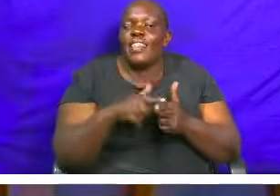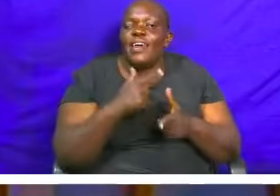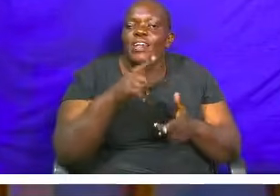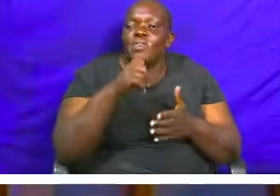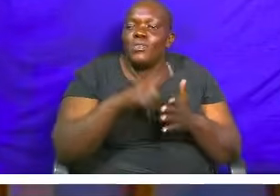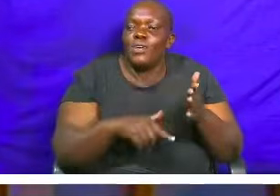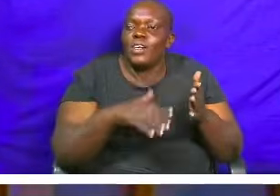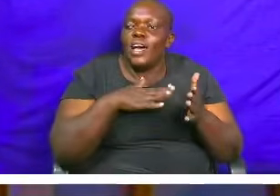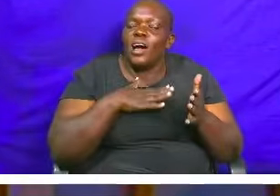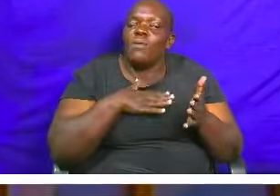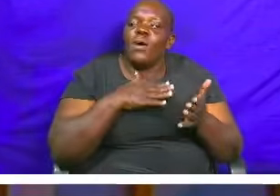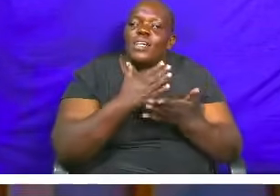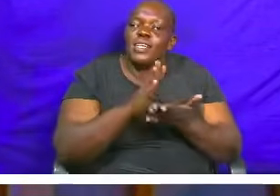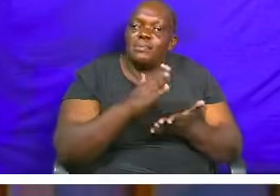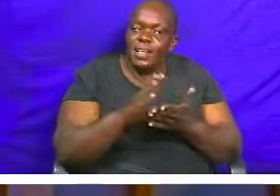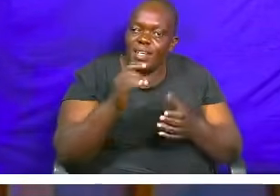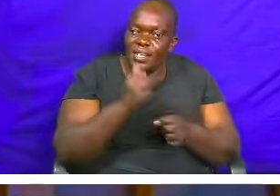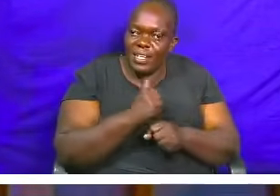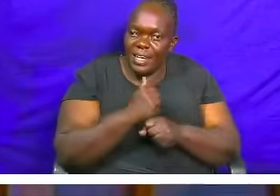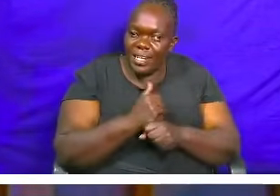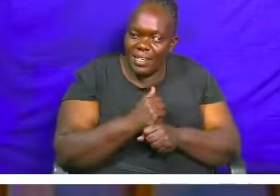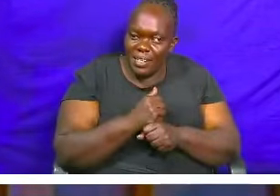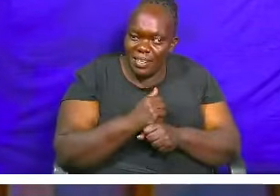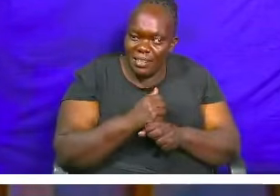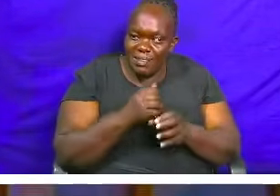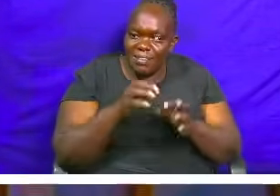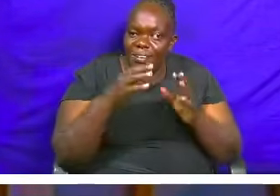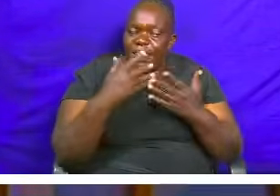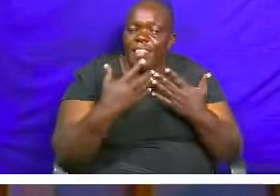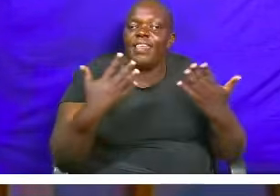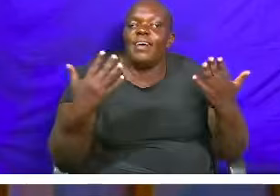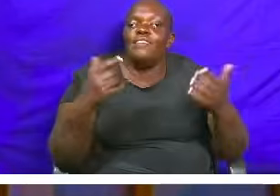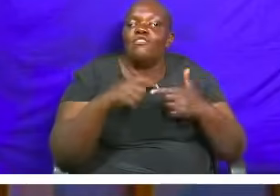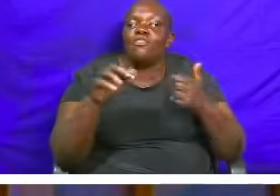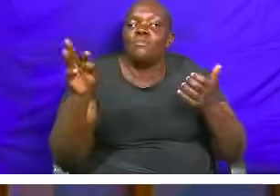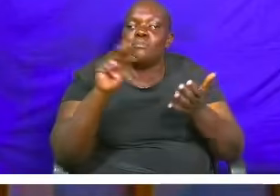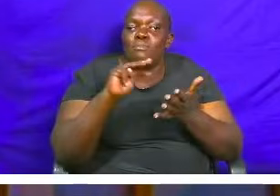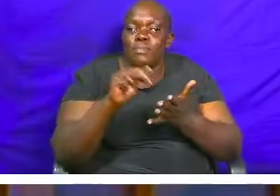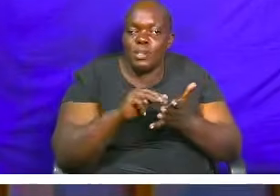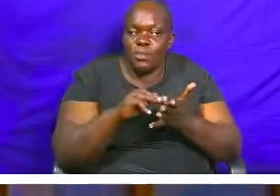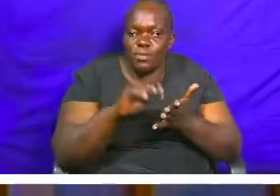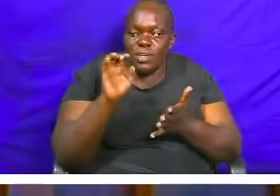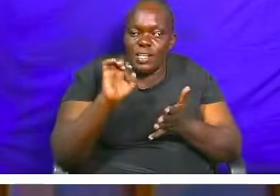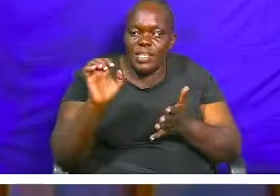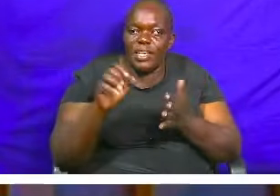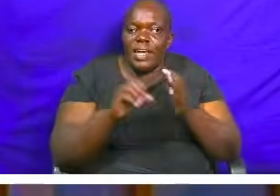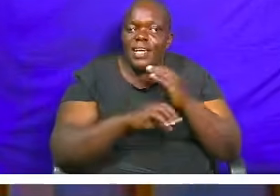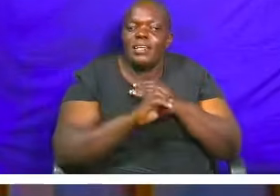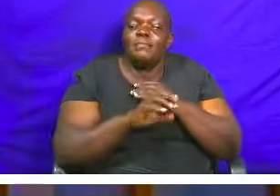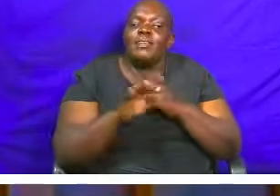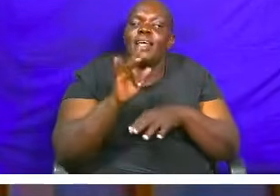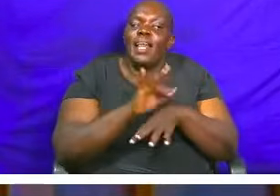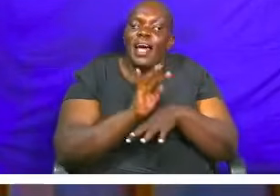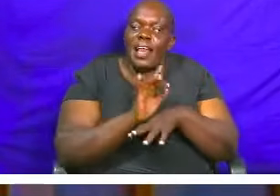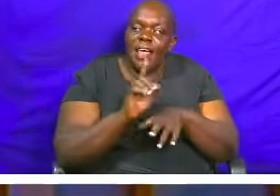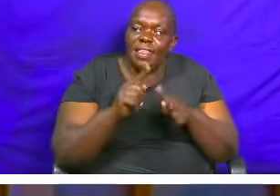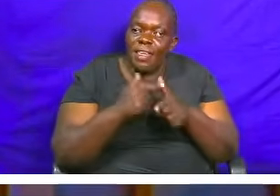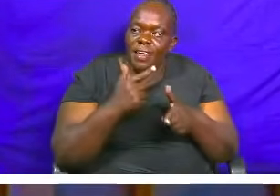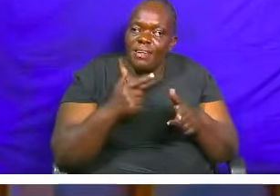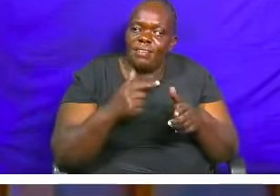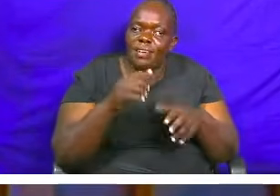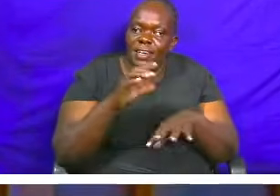our suppliers have done, instead of sourcing from the Middle East, and I'd explained earlier, they'll be sourcing